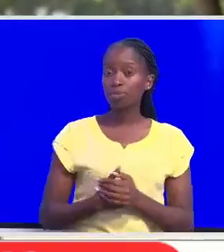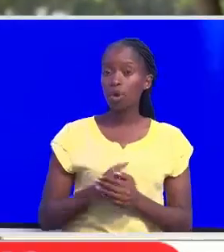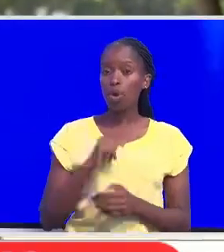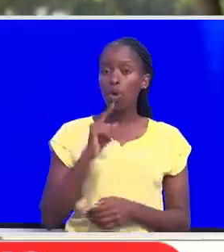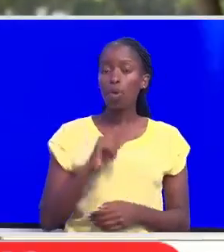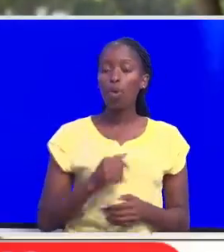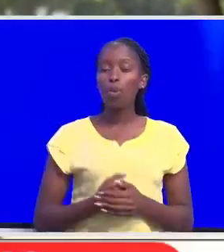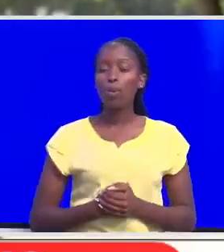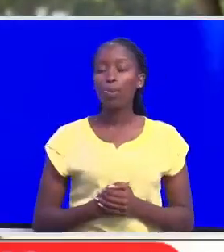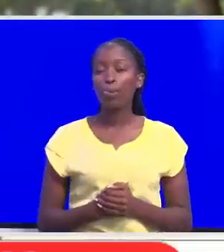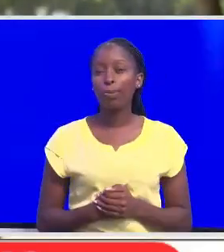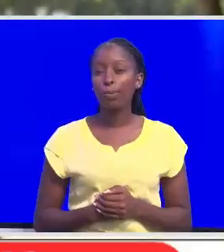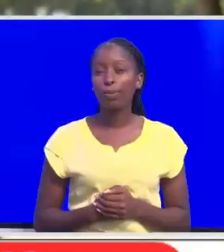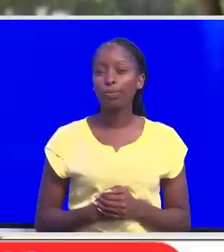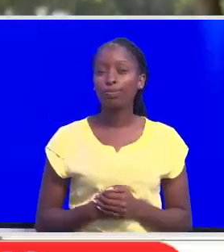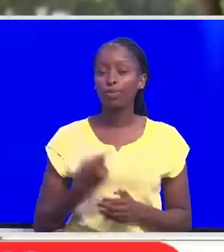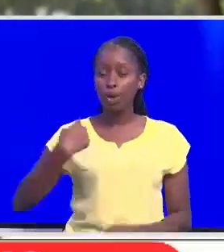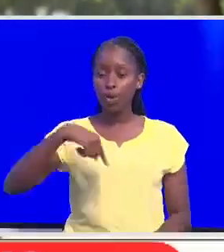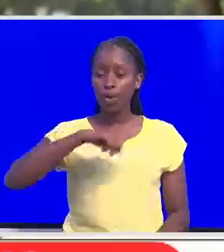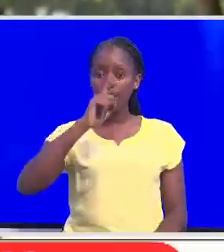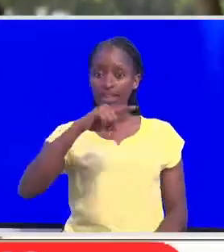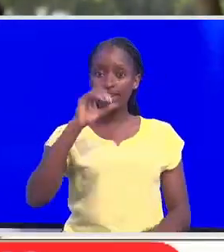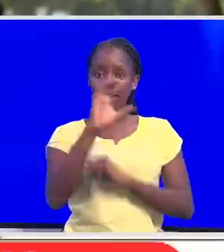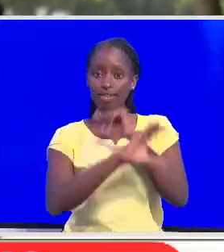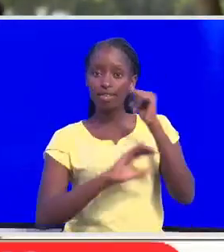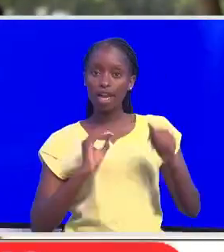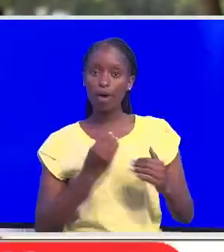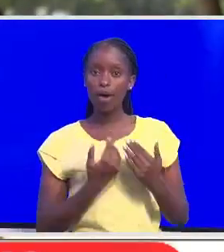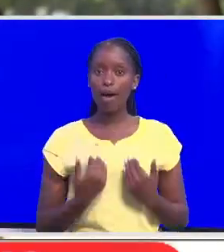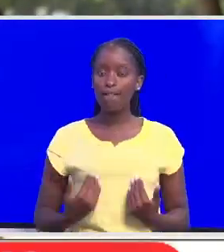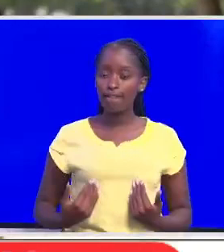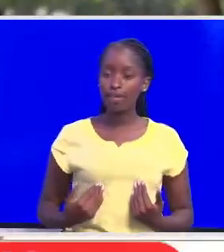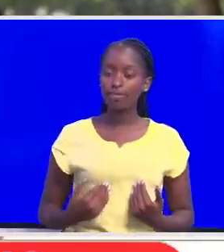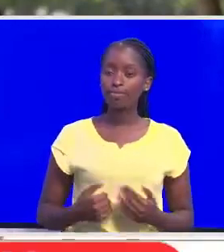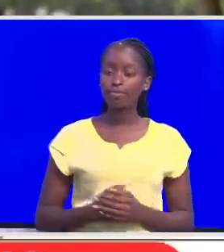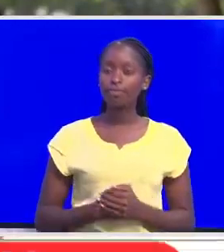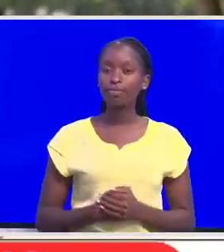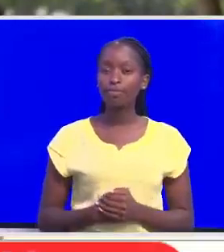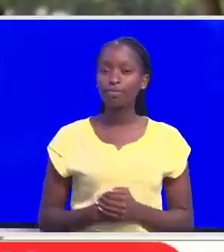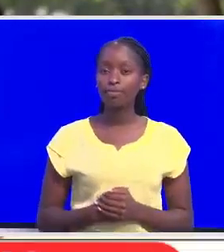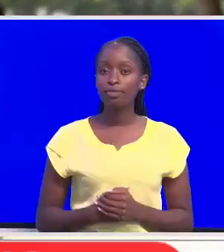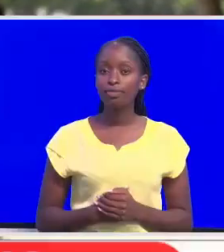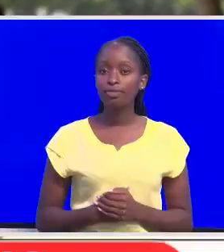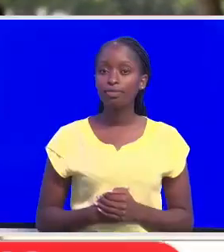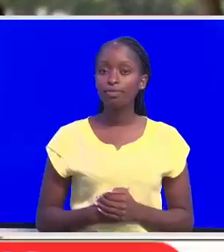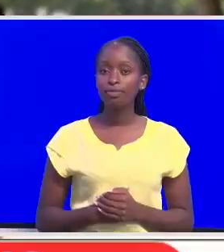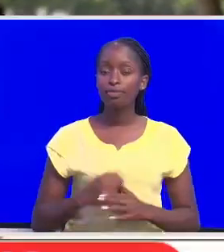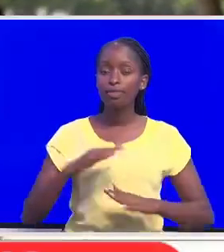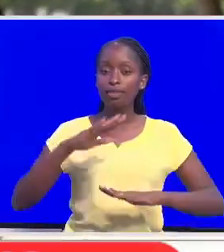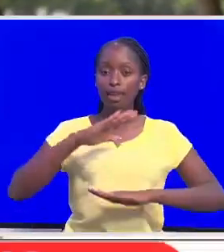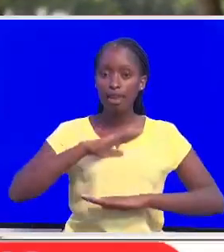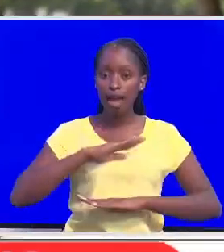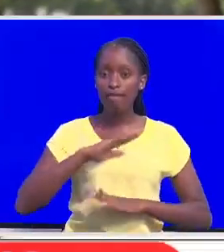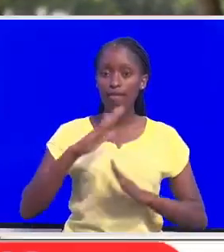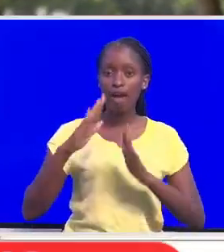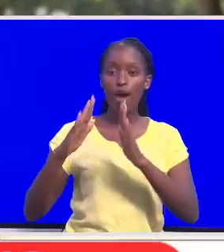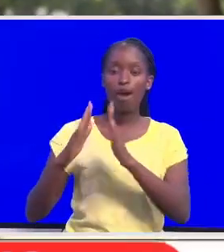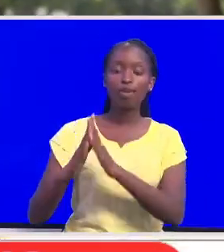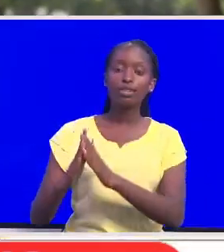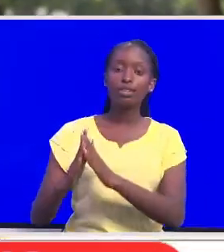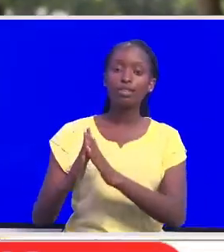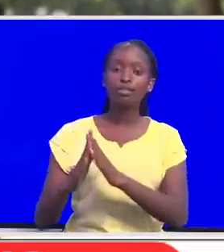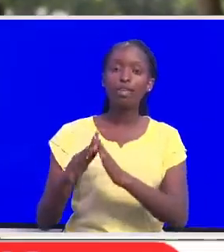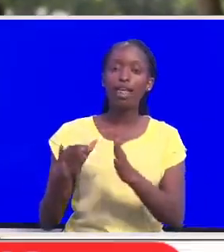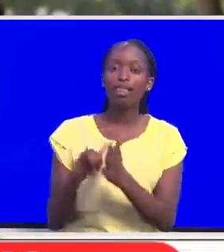other we need our country to have affordable housing. That is not